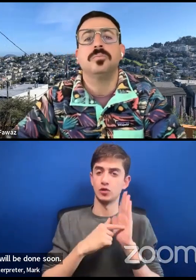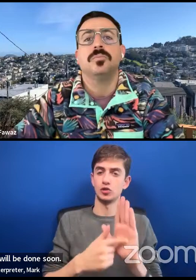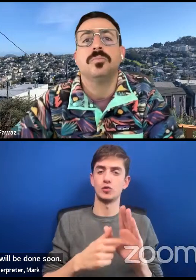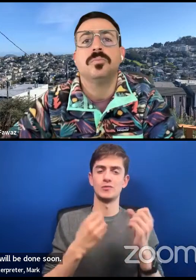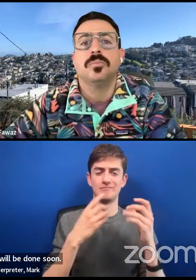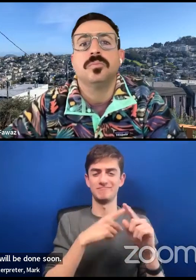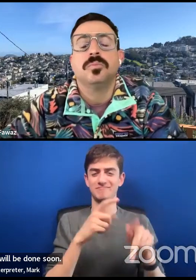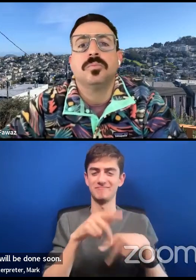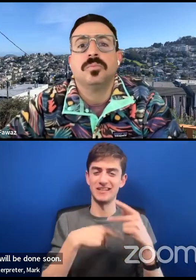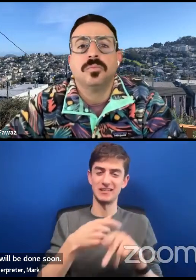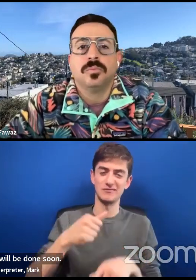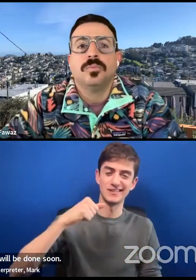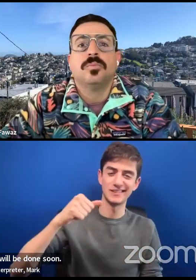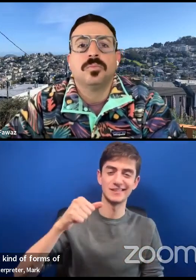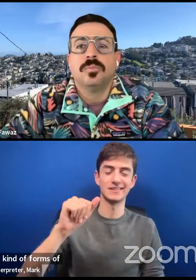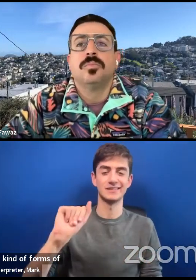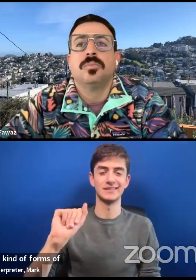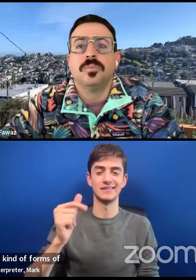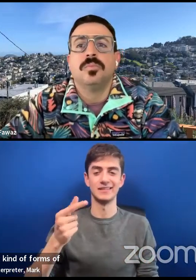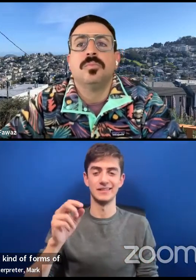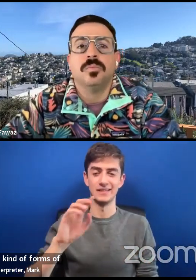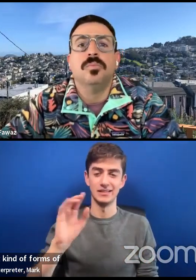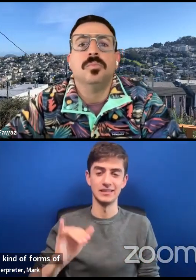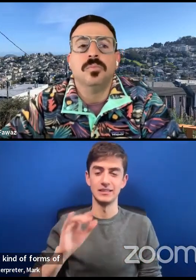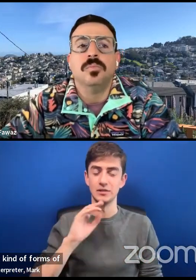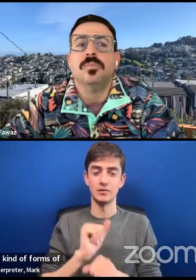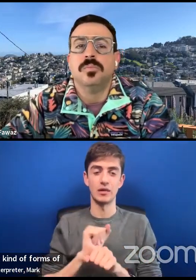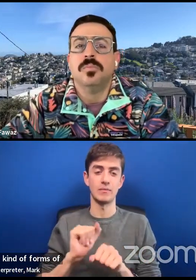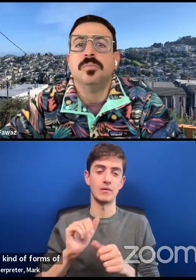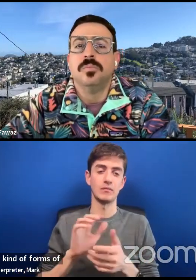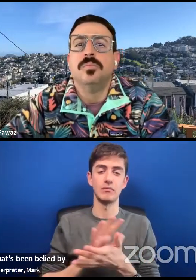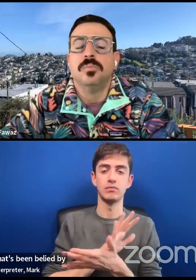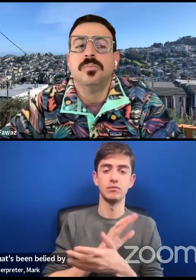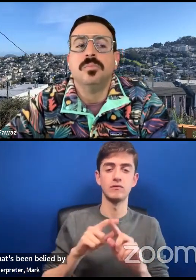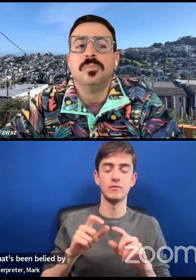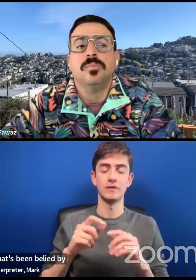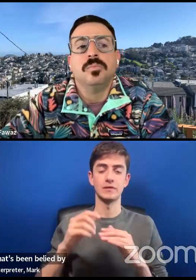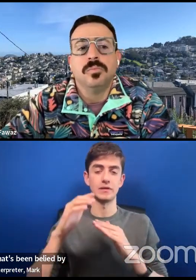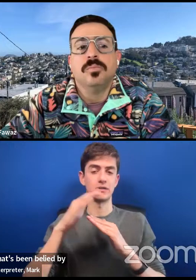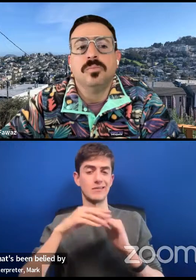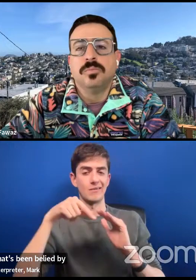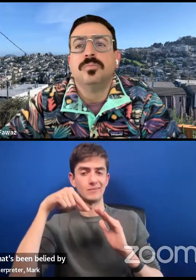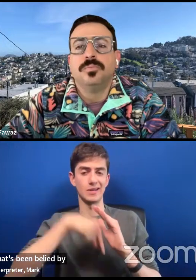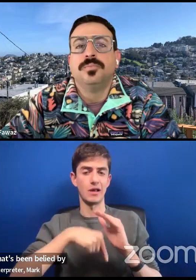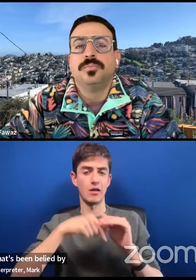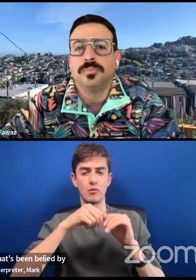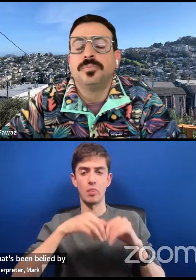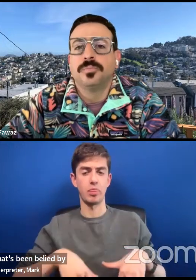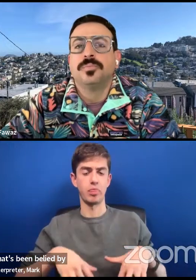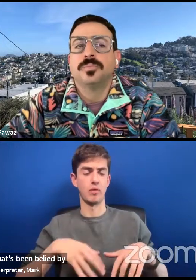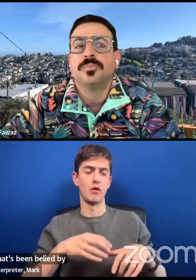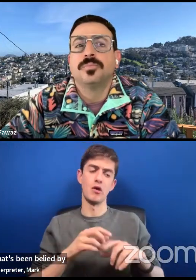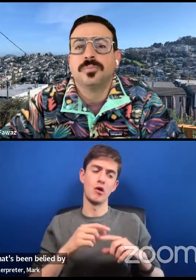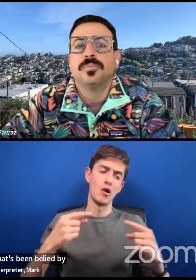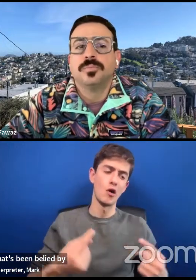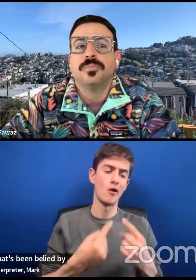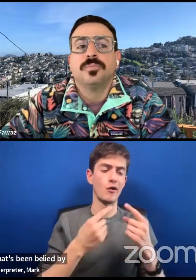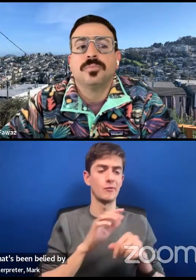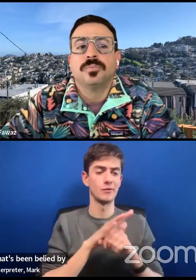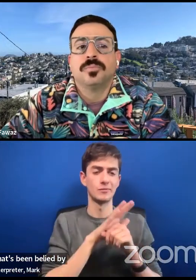of resistance and agency that's been belied by this top-down model of just harm and oppression.